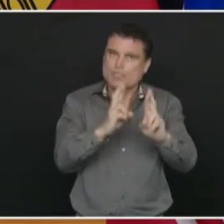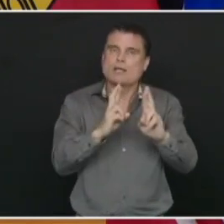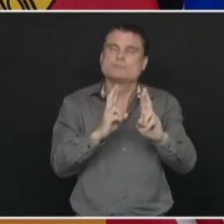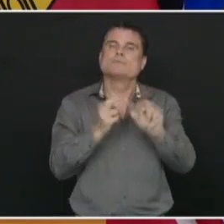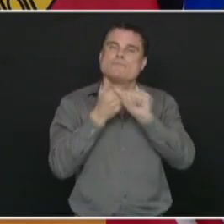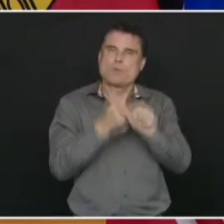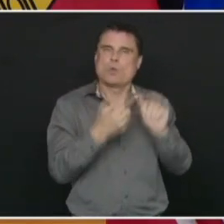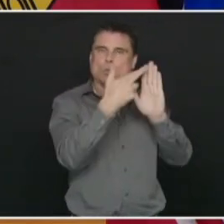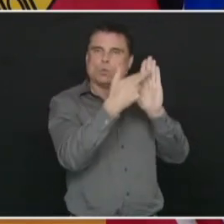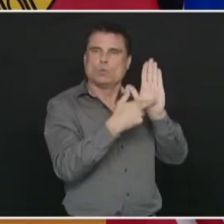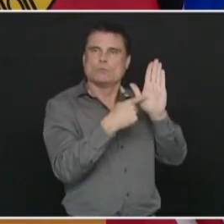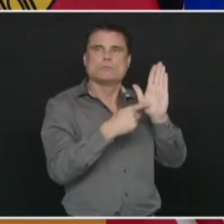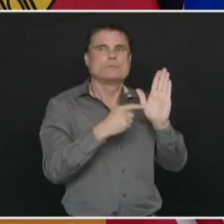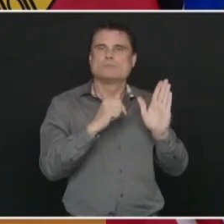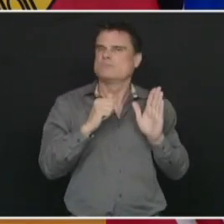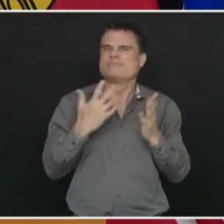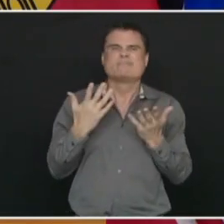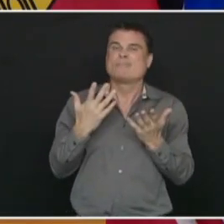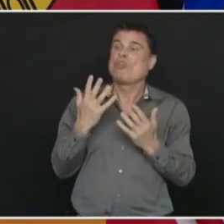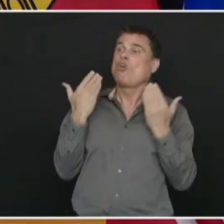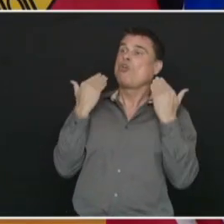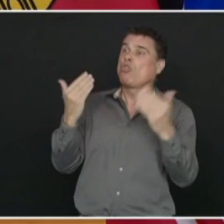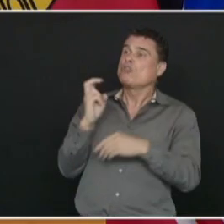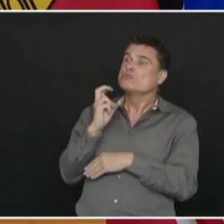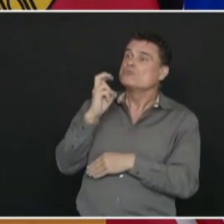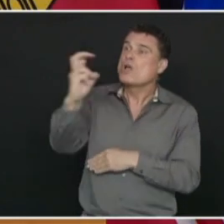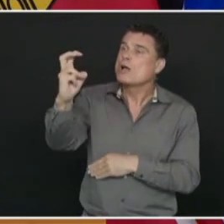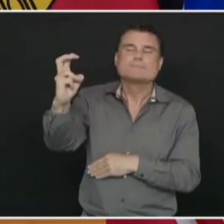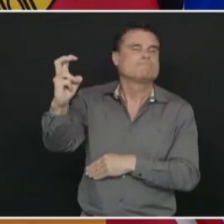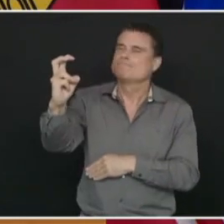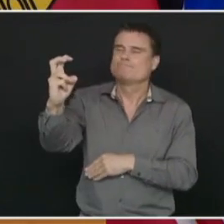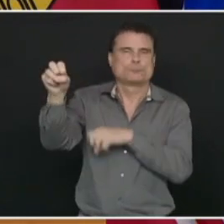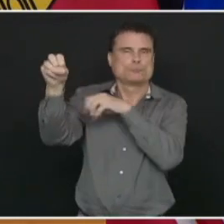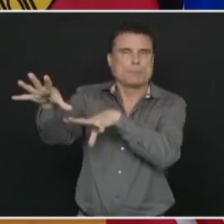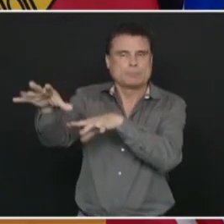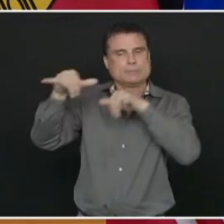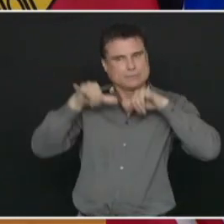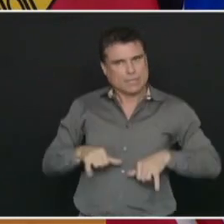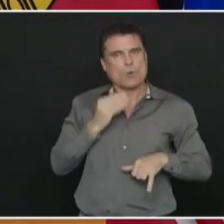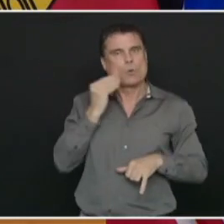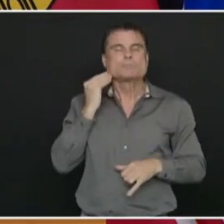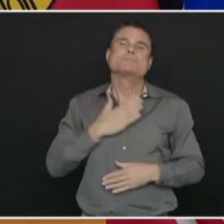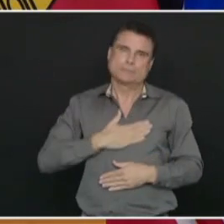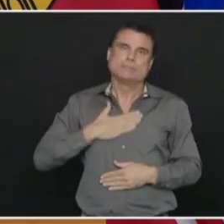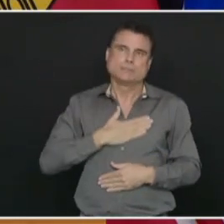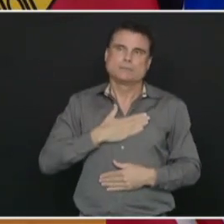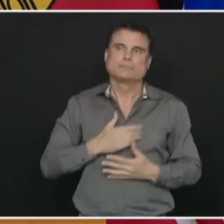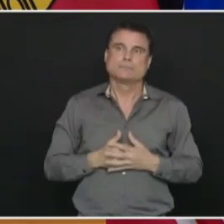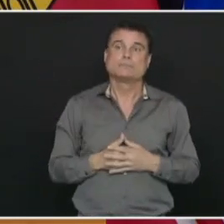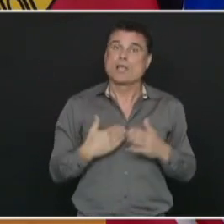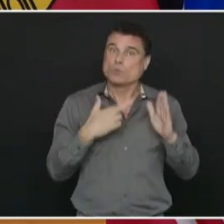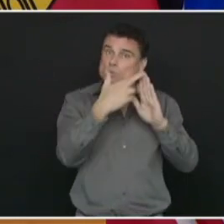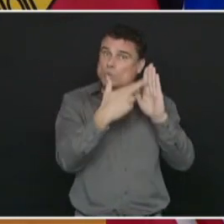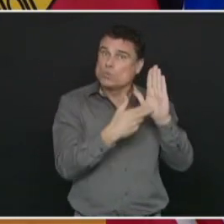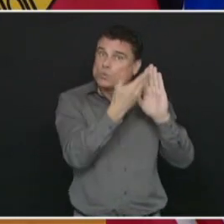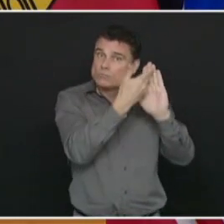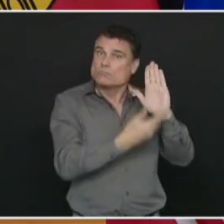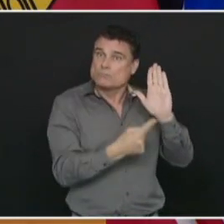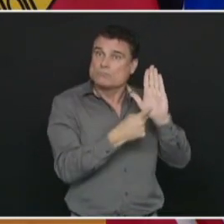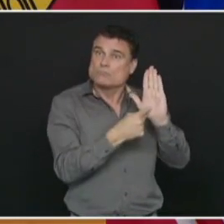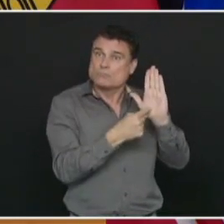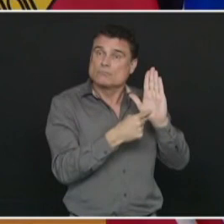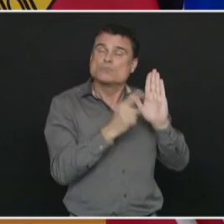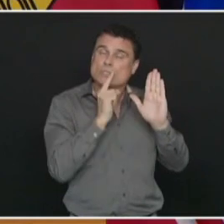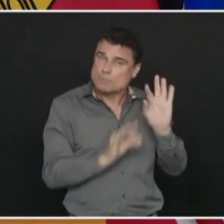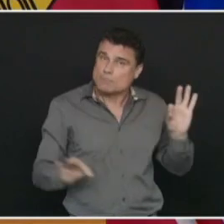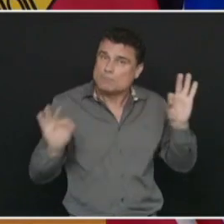are helping to make this happen and who have been active and out there at our border crossings in the past couple of days. And